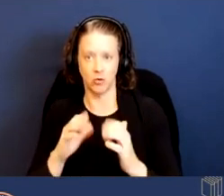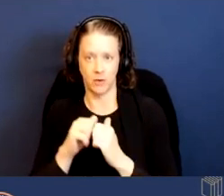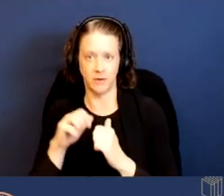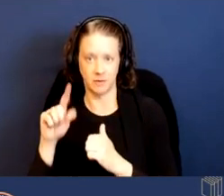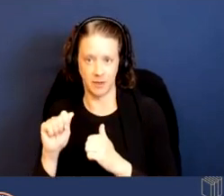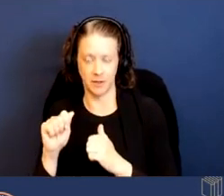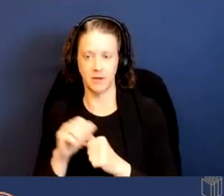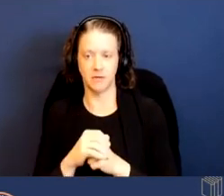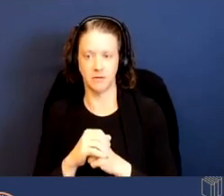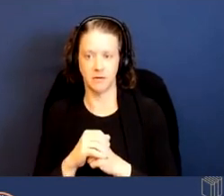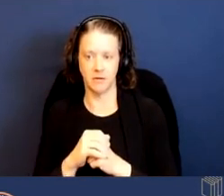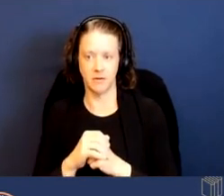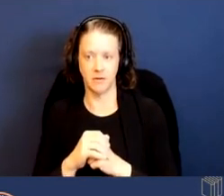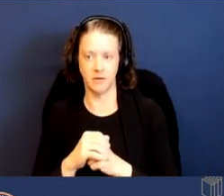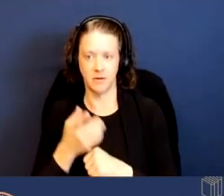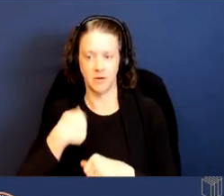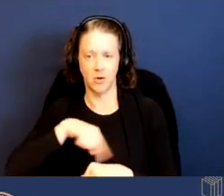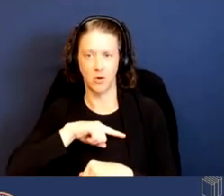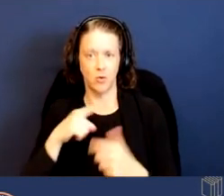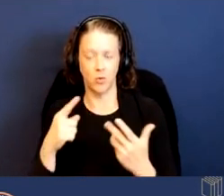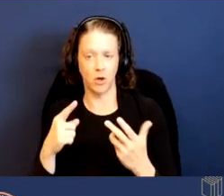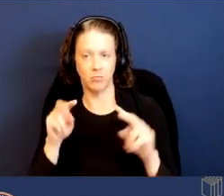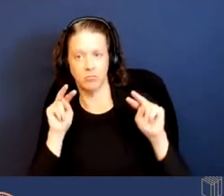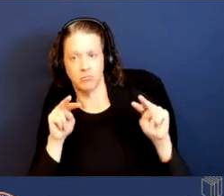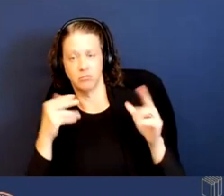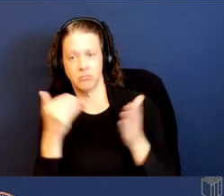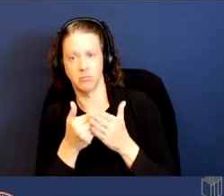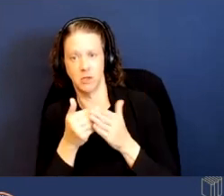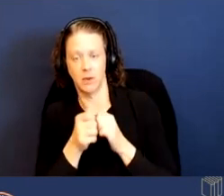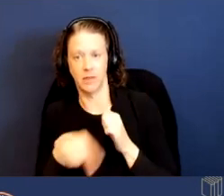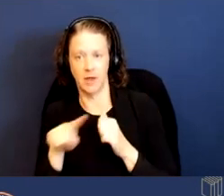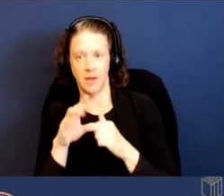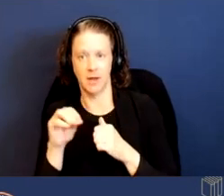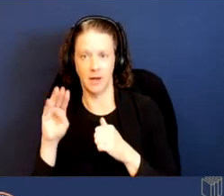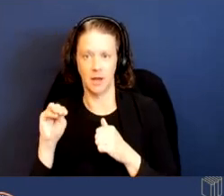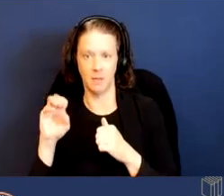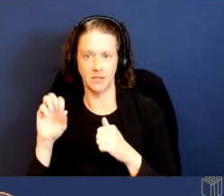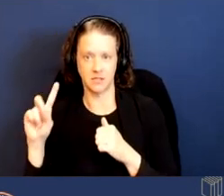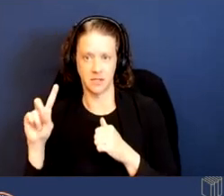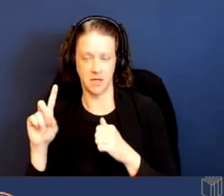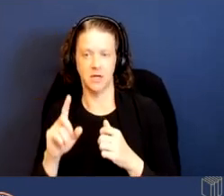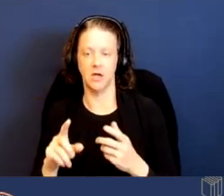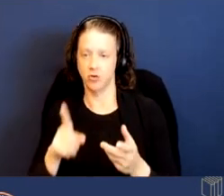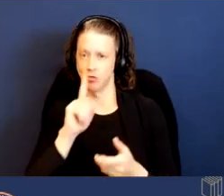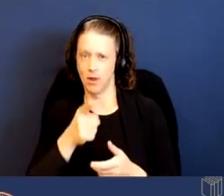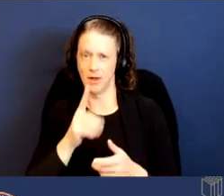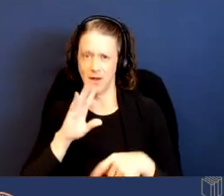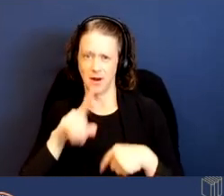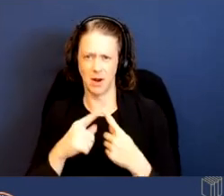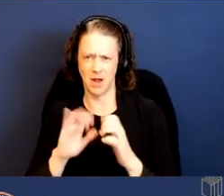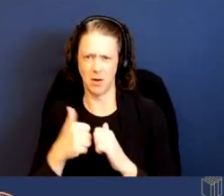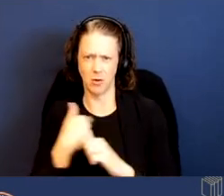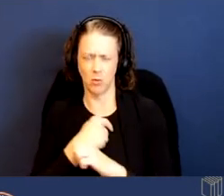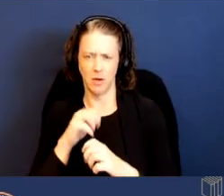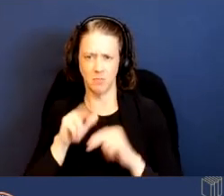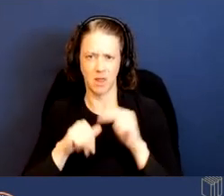And so we're really working very closely with them and also with MSD to really, talk about how do we build and expand upon the